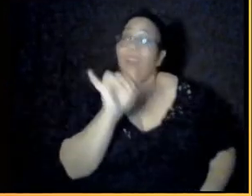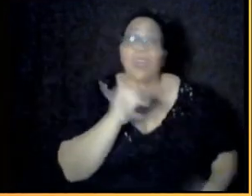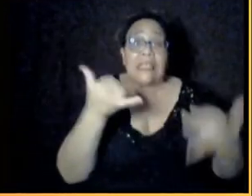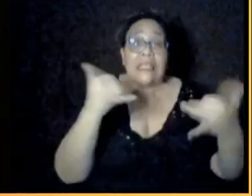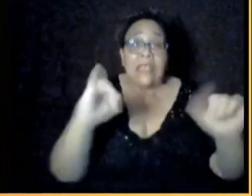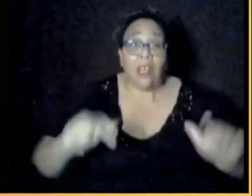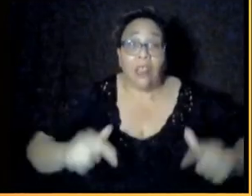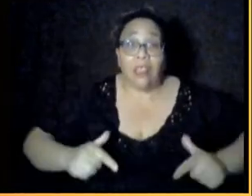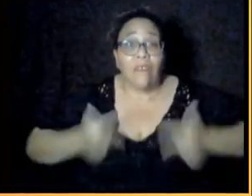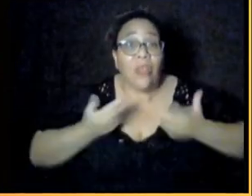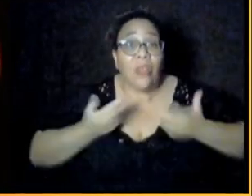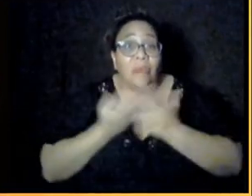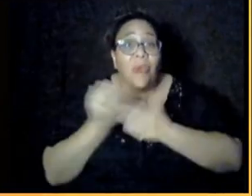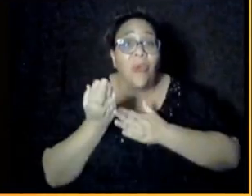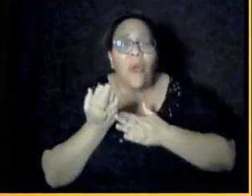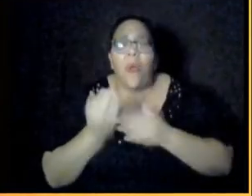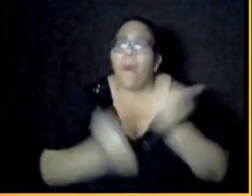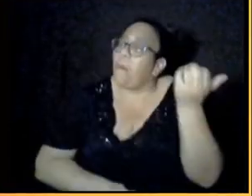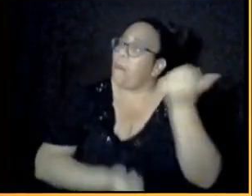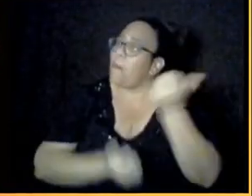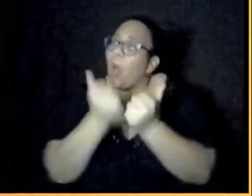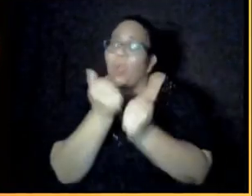But most of all, I'm